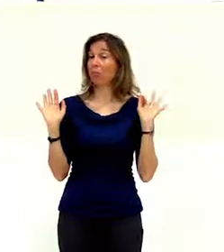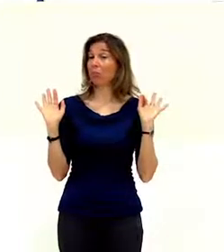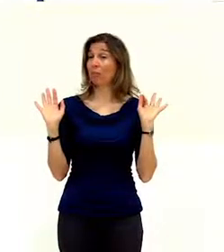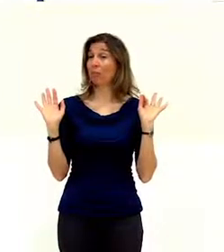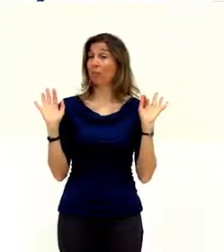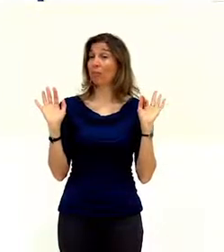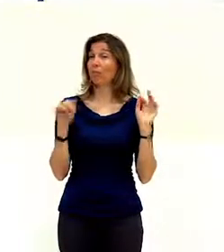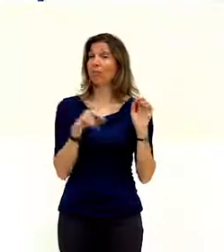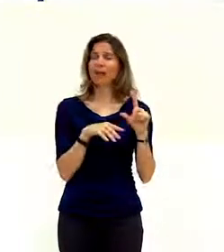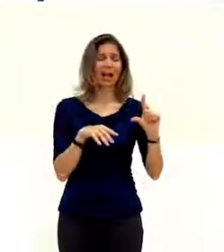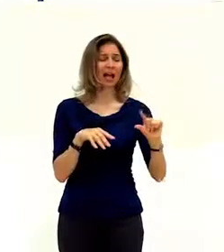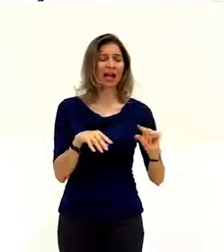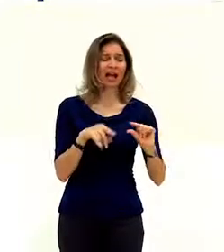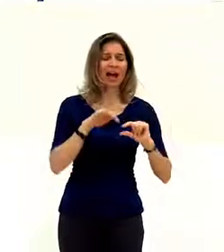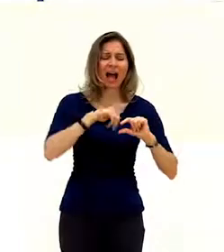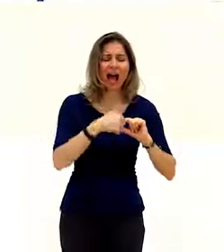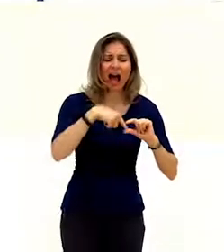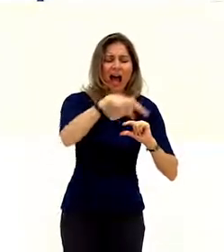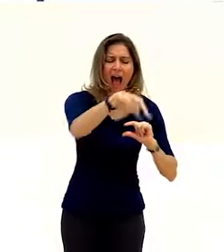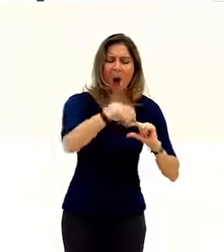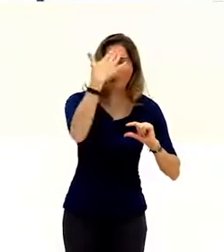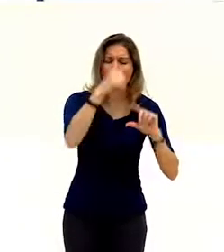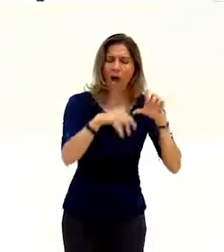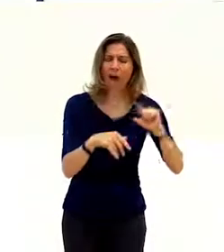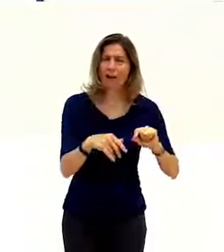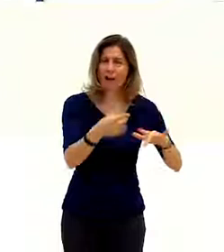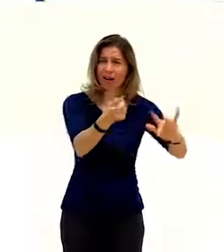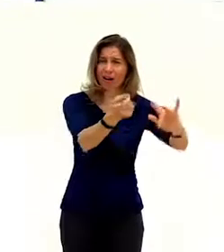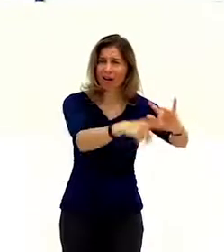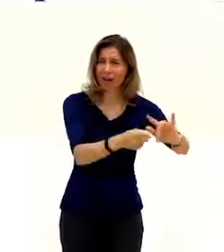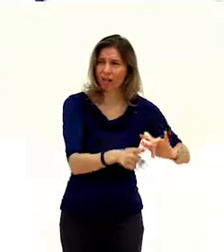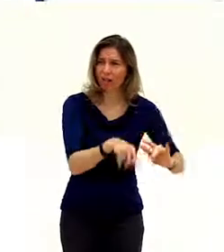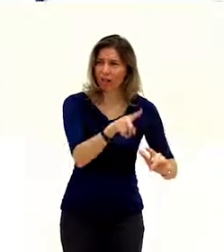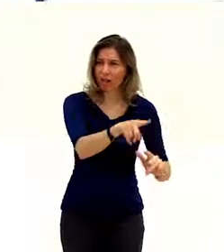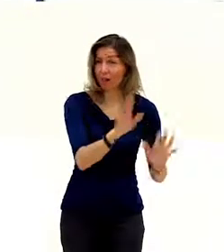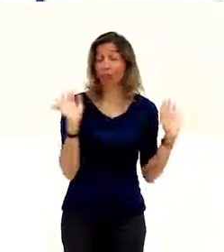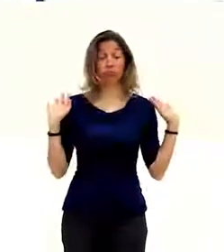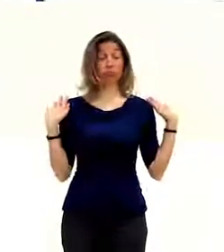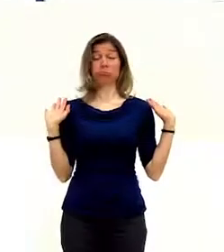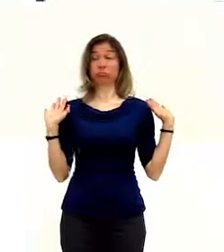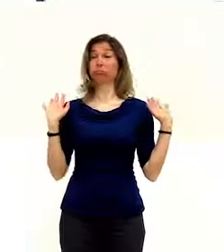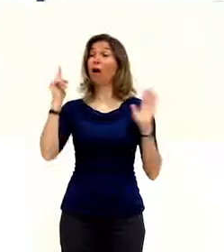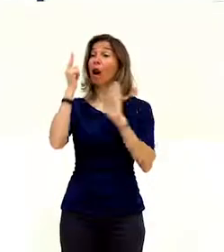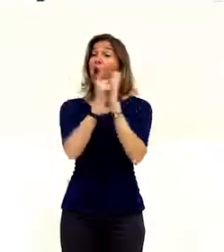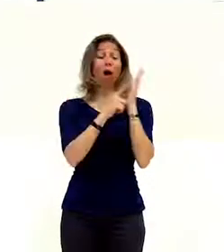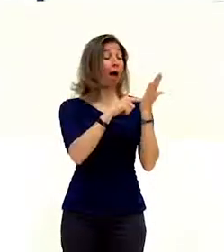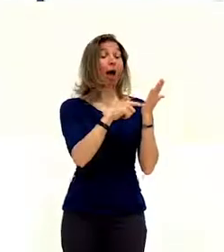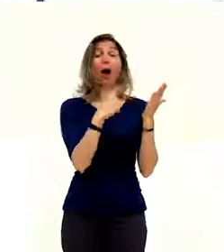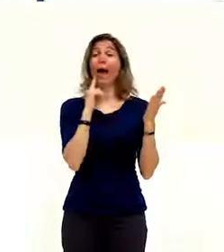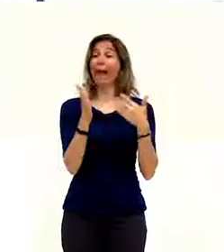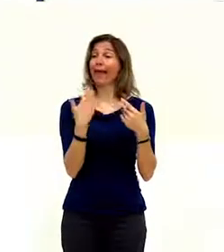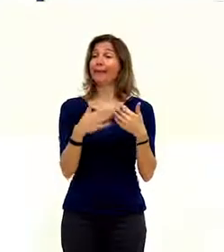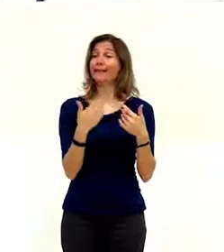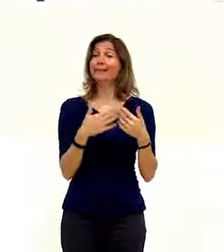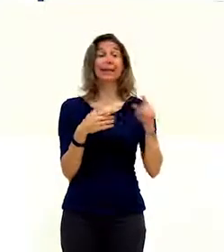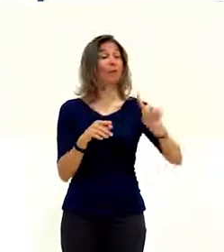less is computed. The law doesn't allow that. Whoever comes first with